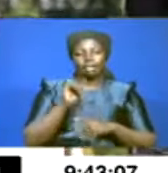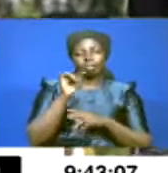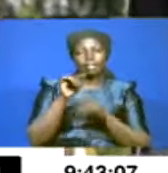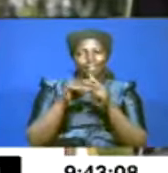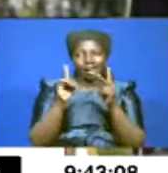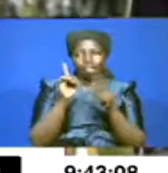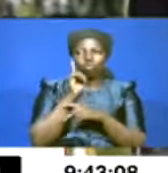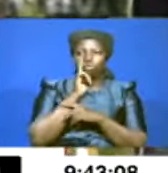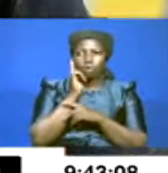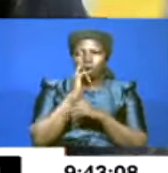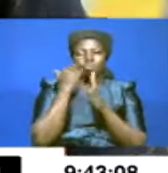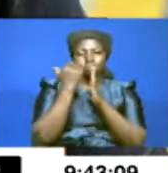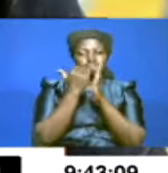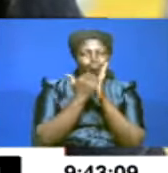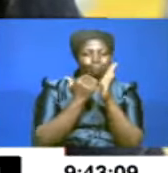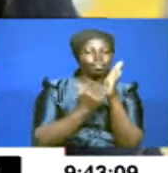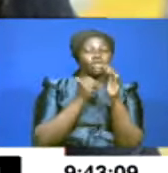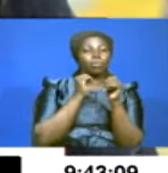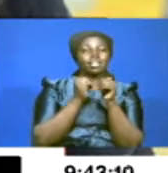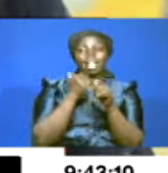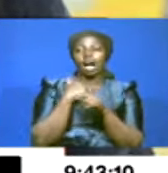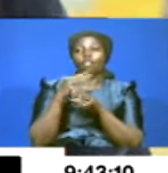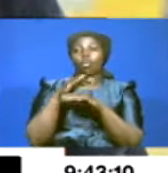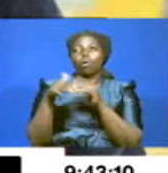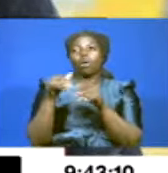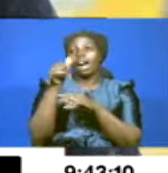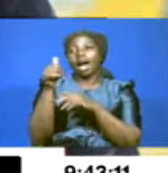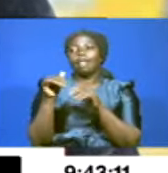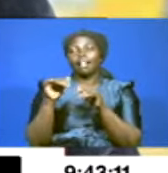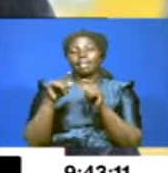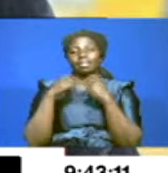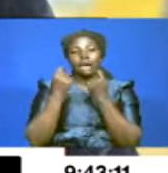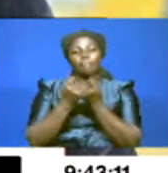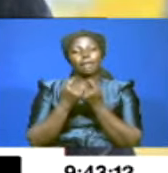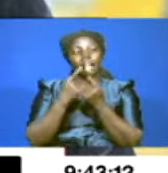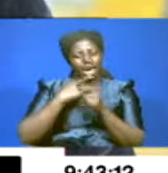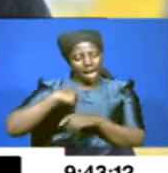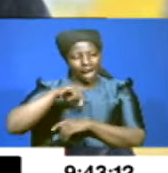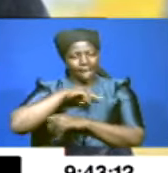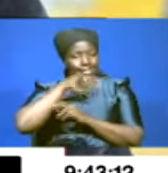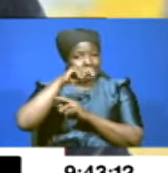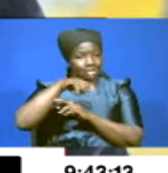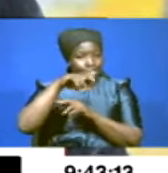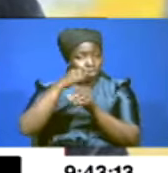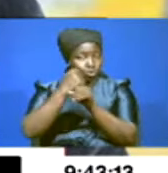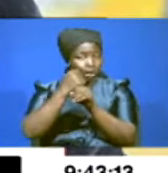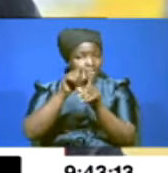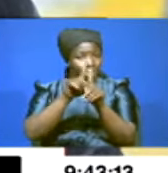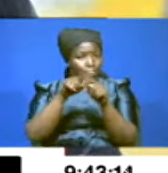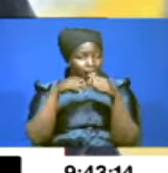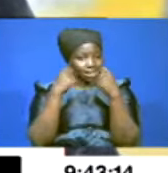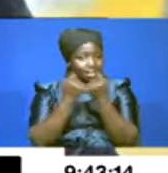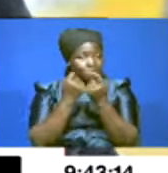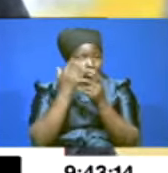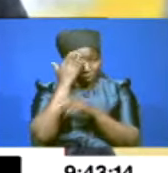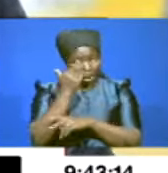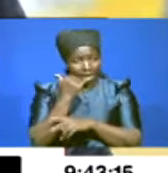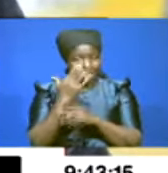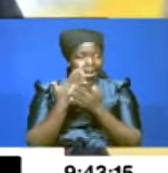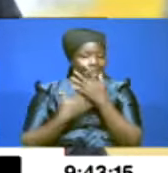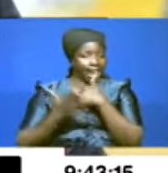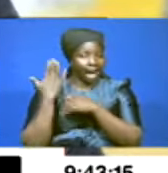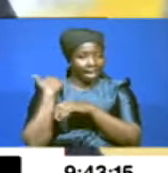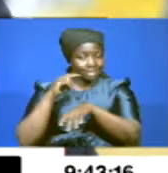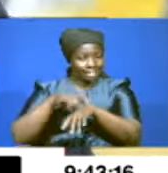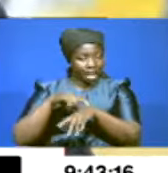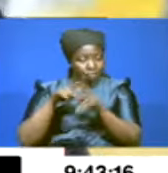features all the other teams. We have now to work as a team together now, because last season we did start well